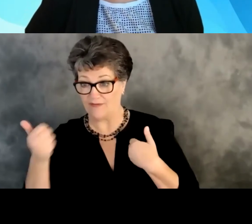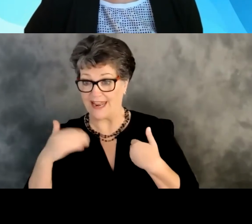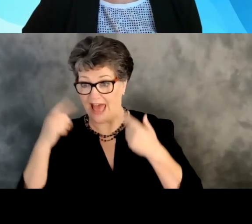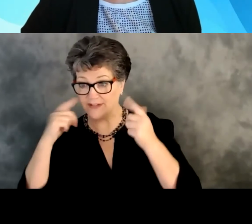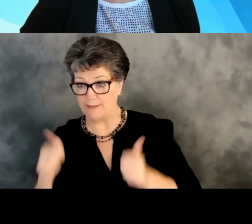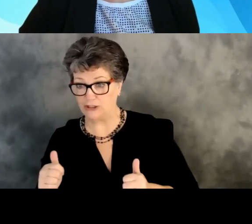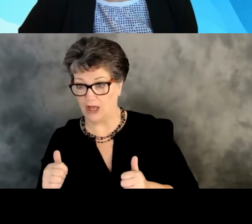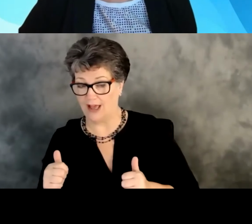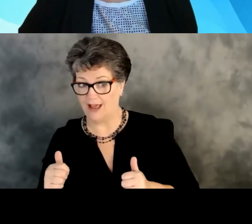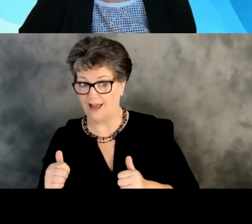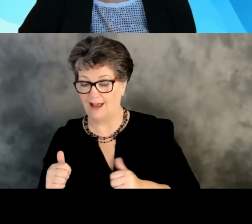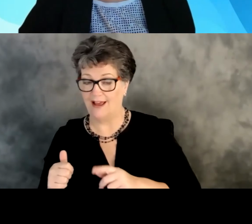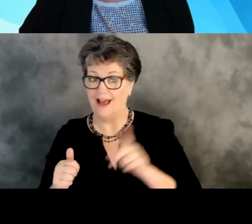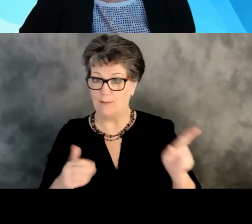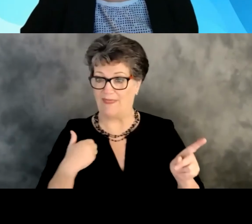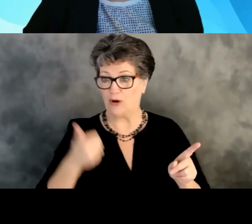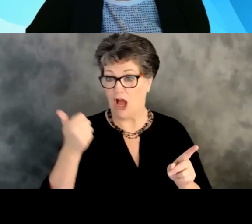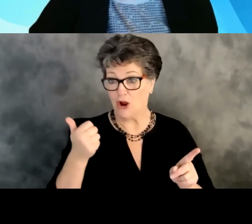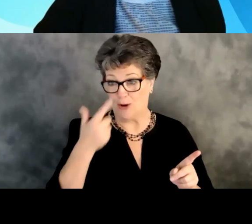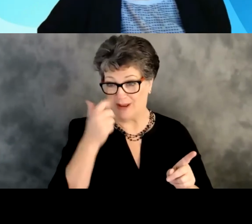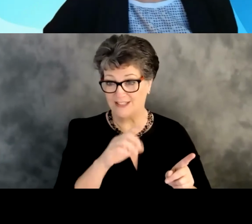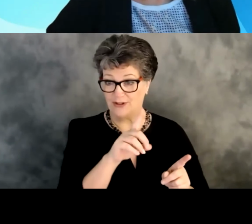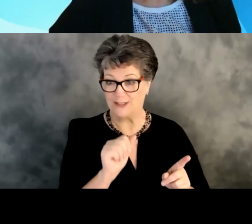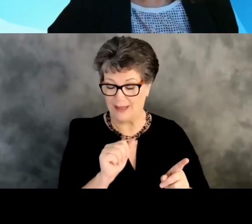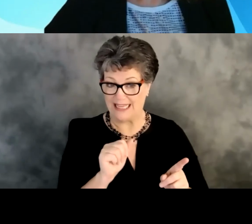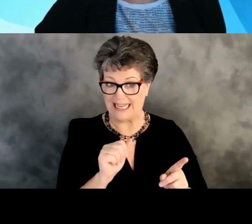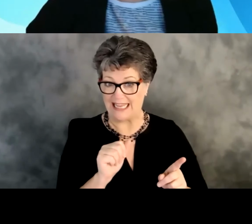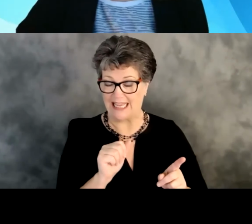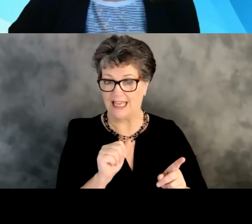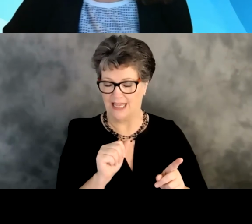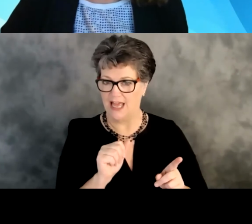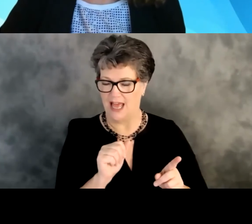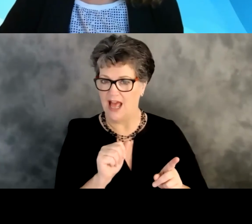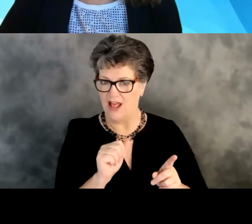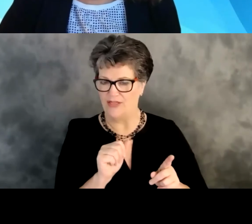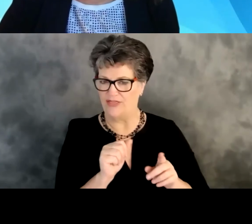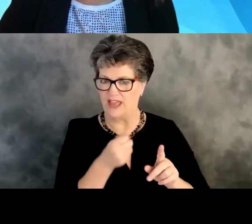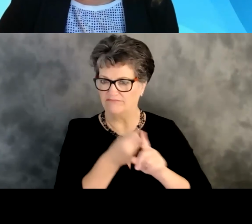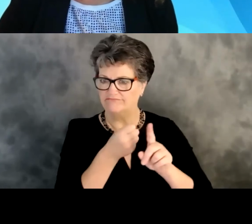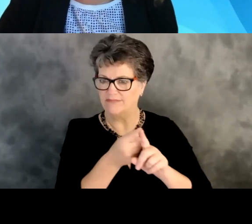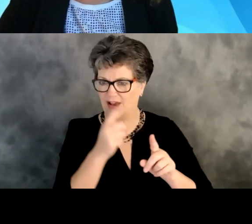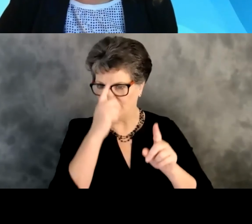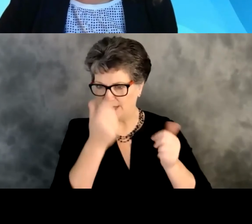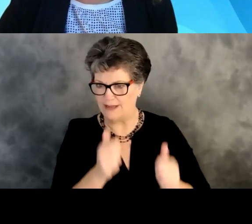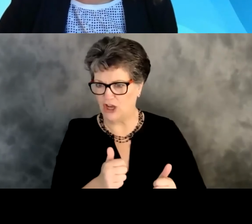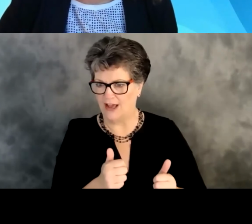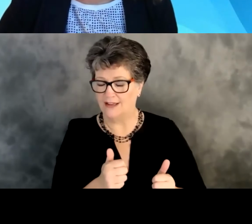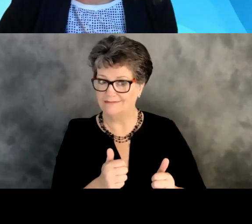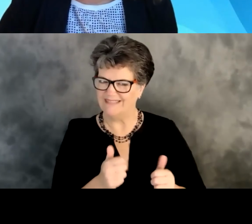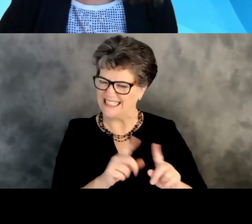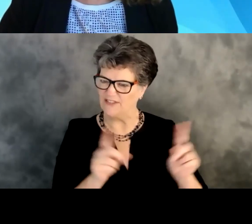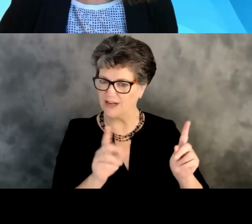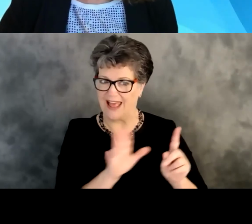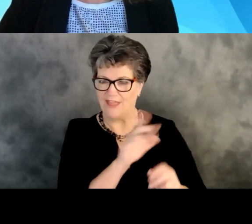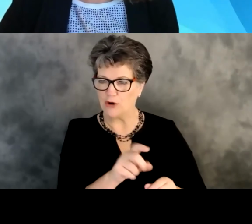have, but because of their disability, the manifestation of their dementia is slightly different and the needs